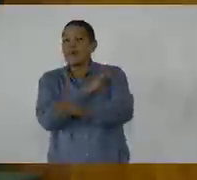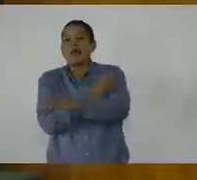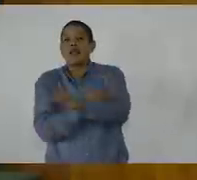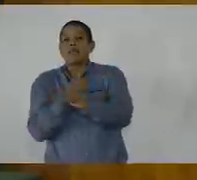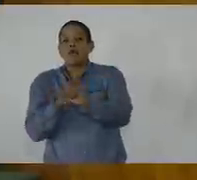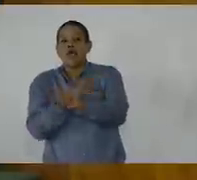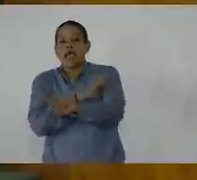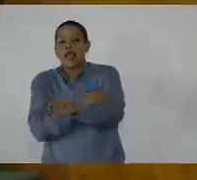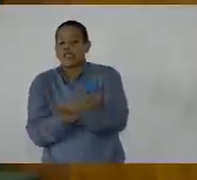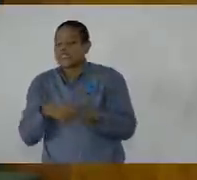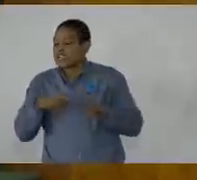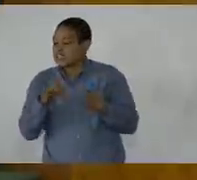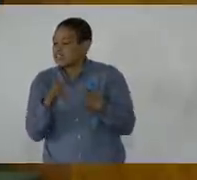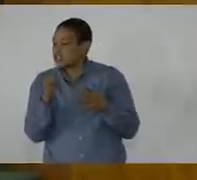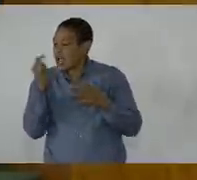energy-efficient items,